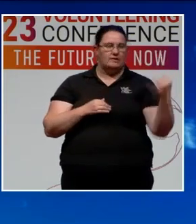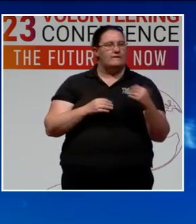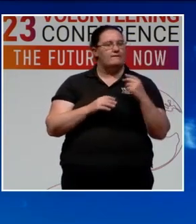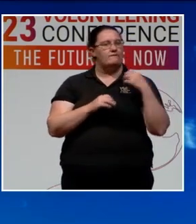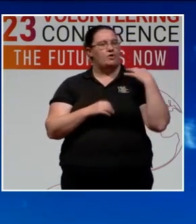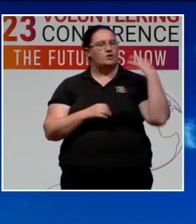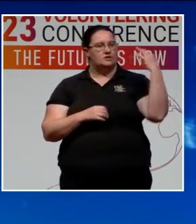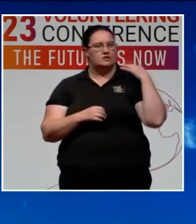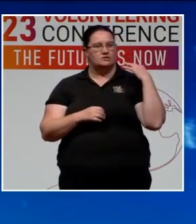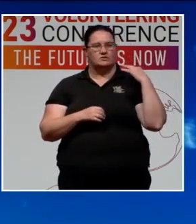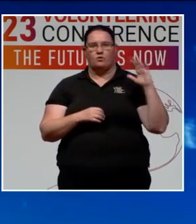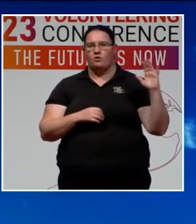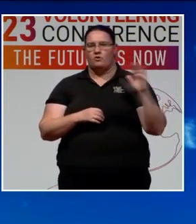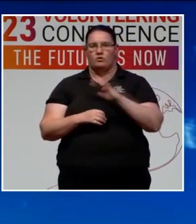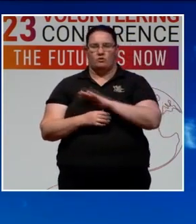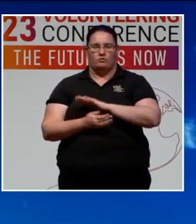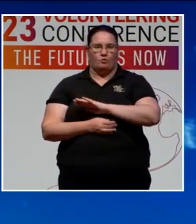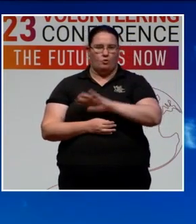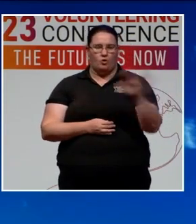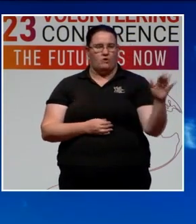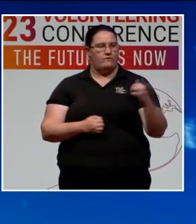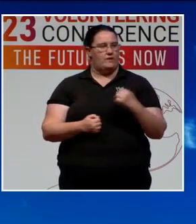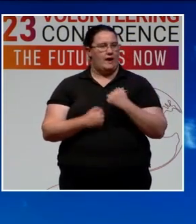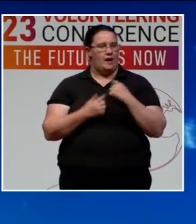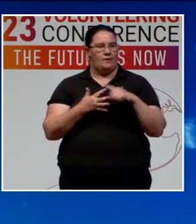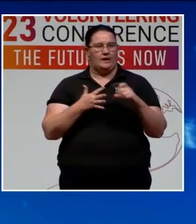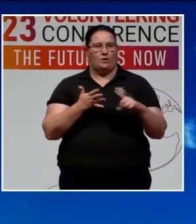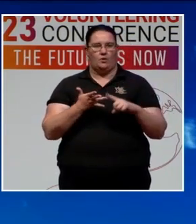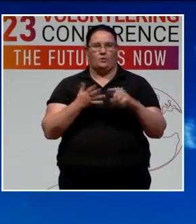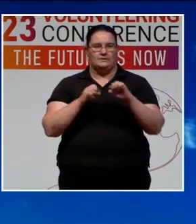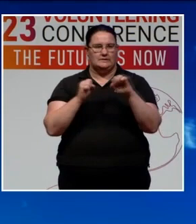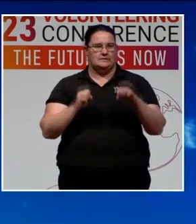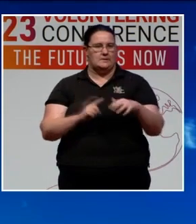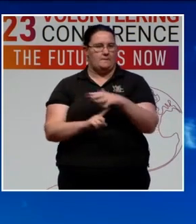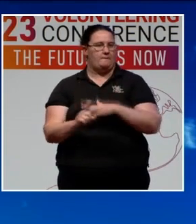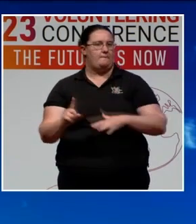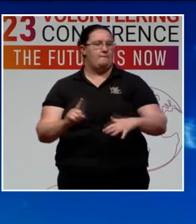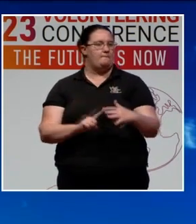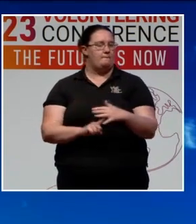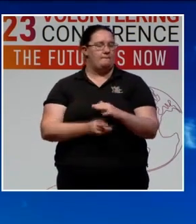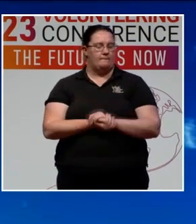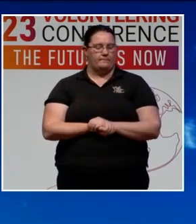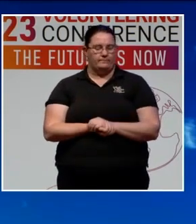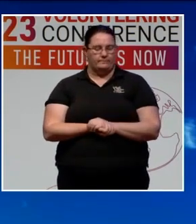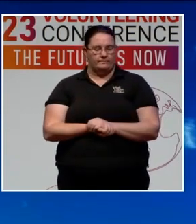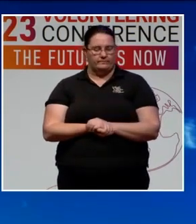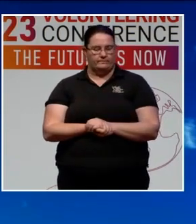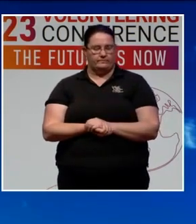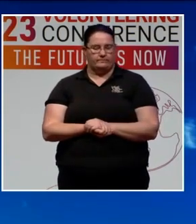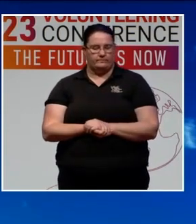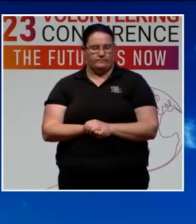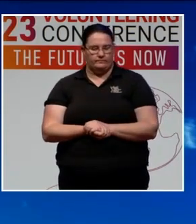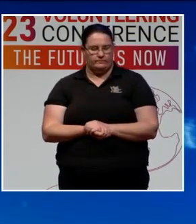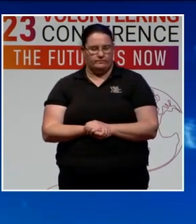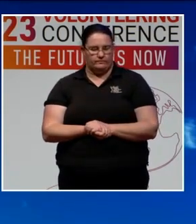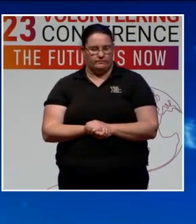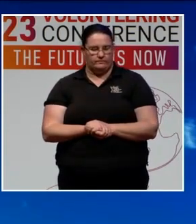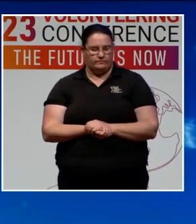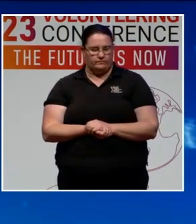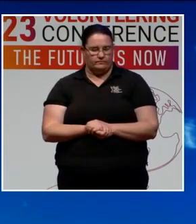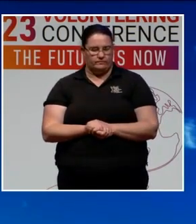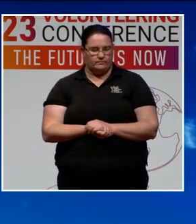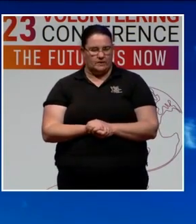and collaborating with each other. This could not be a more appropriate session in light of the new